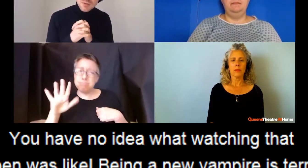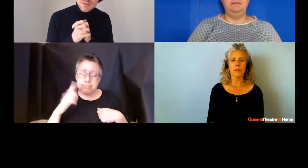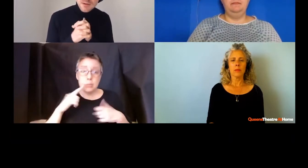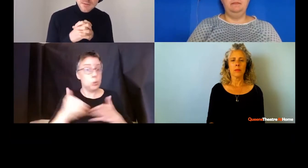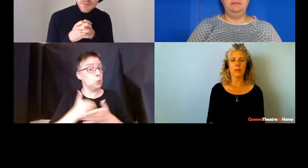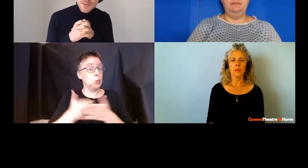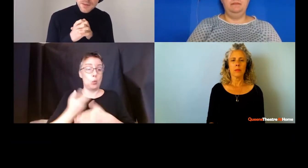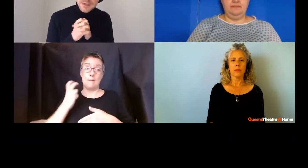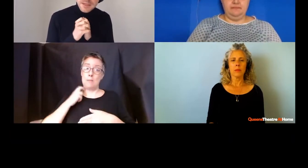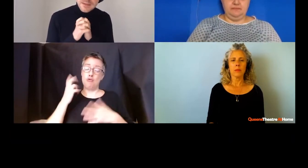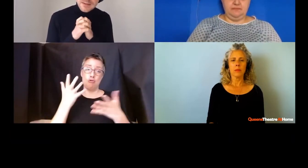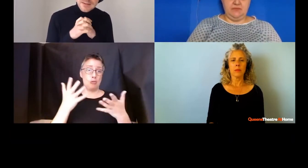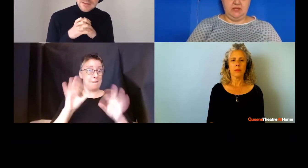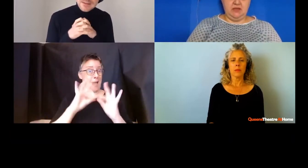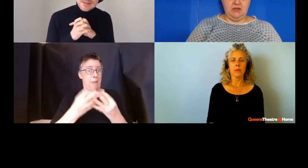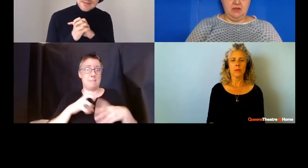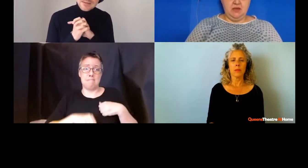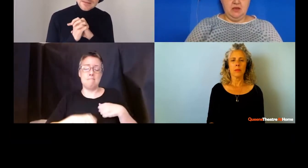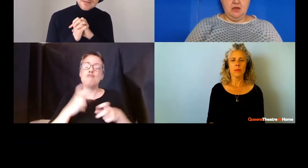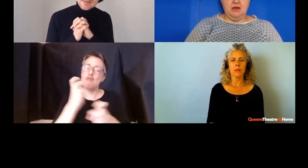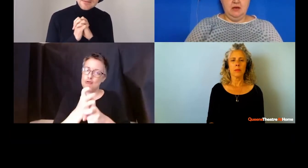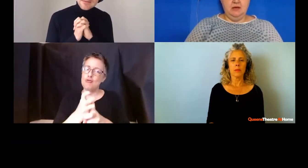terrible.